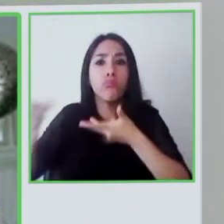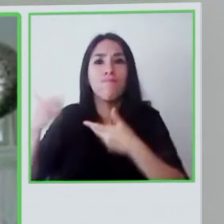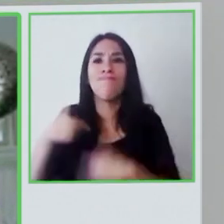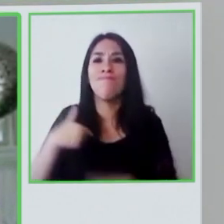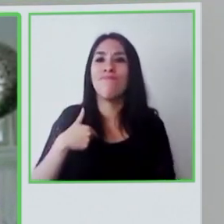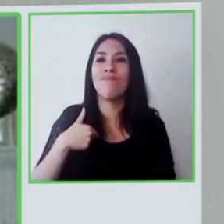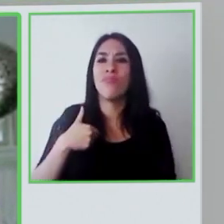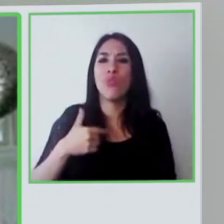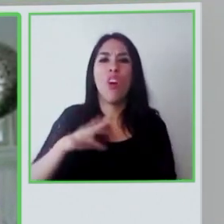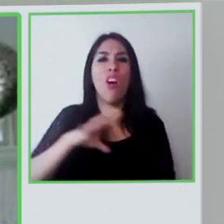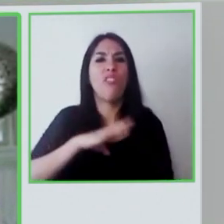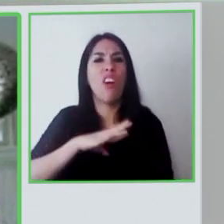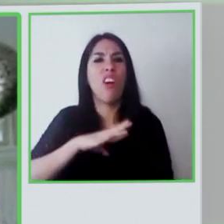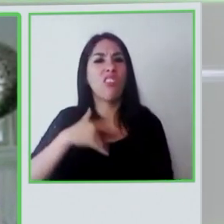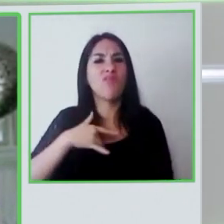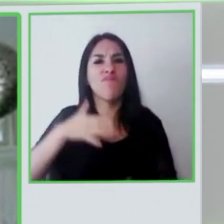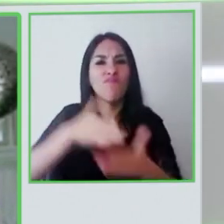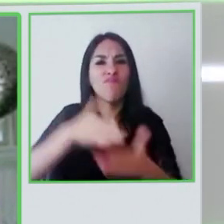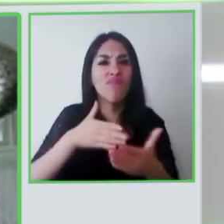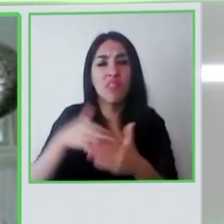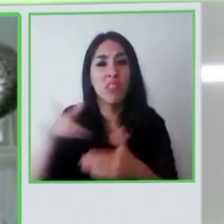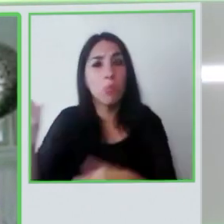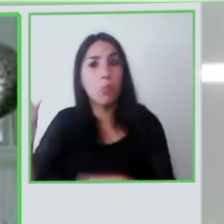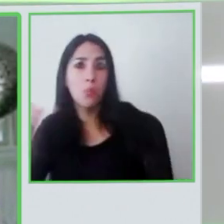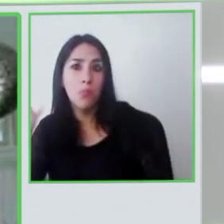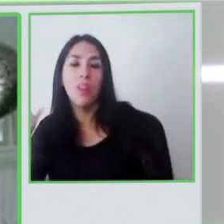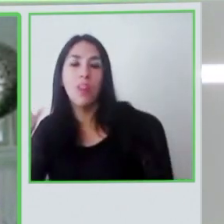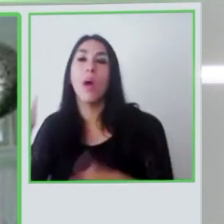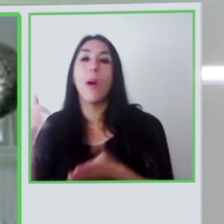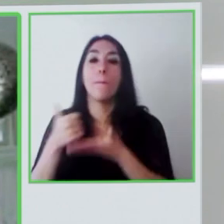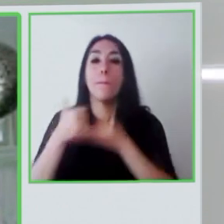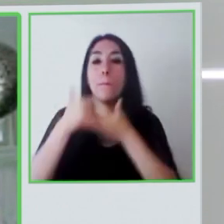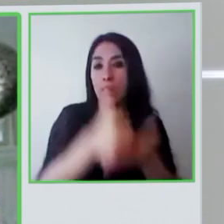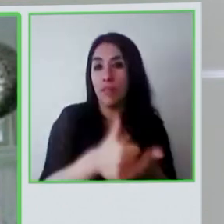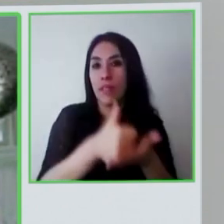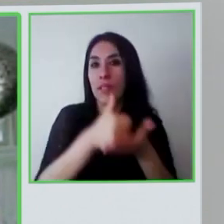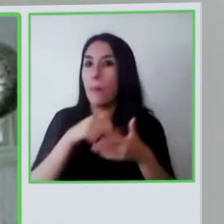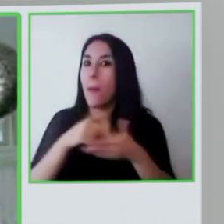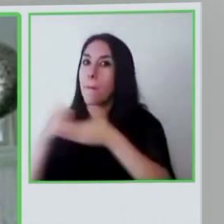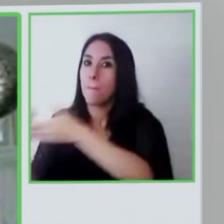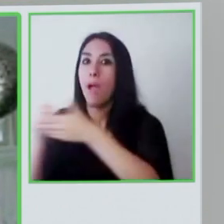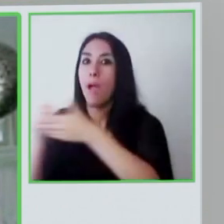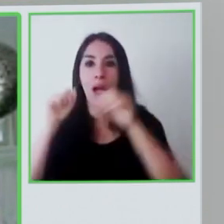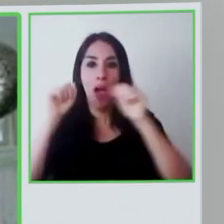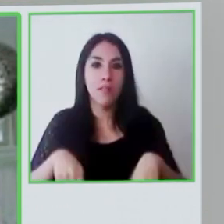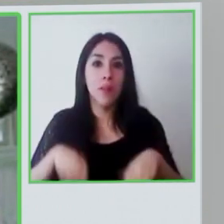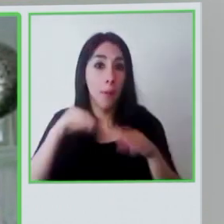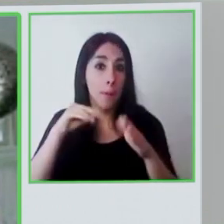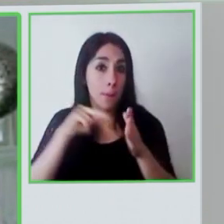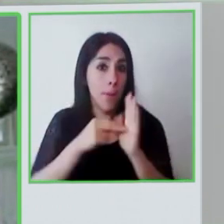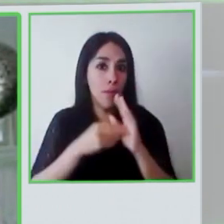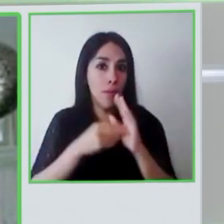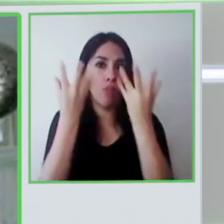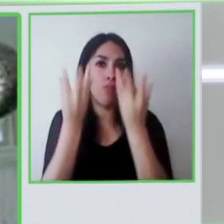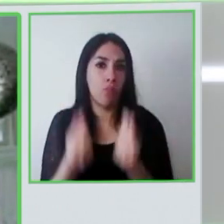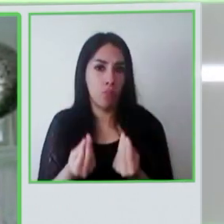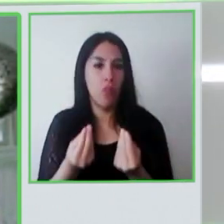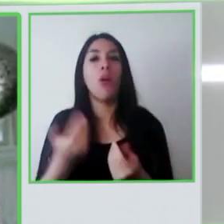clues and advices to our careers and to see how can we talk with other employers and how we can